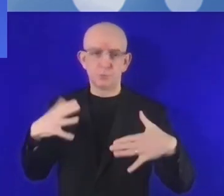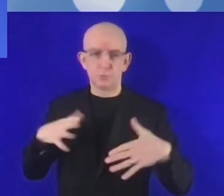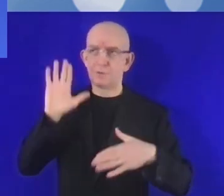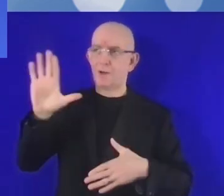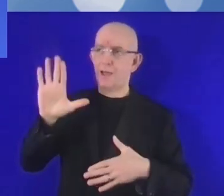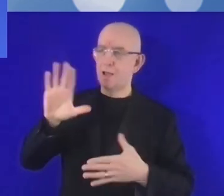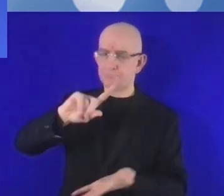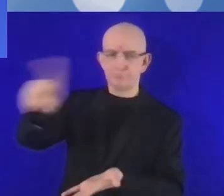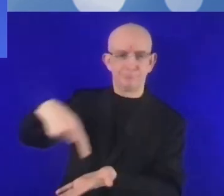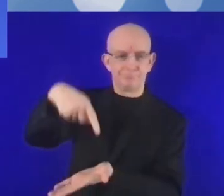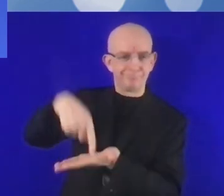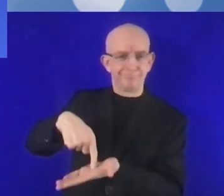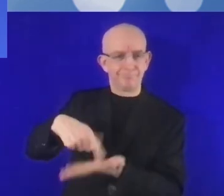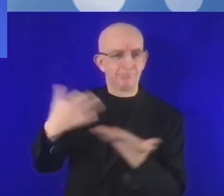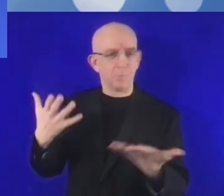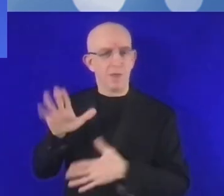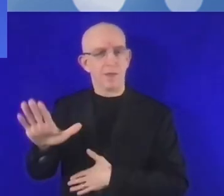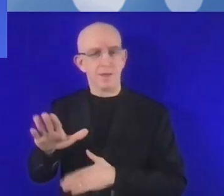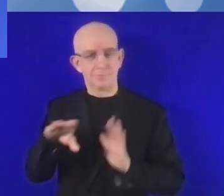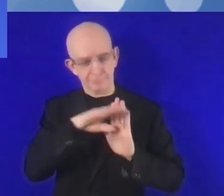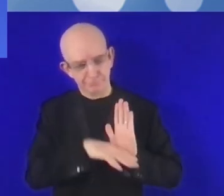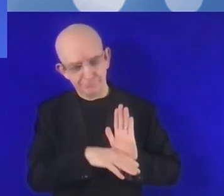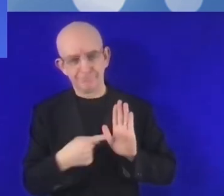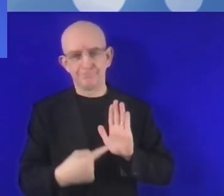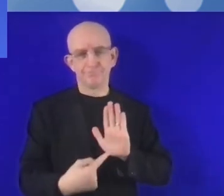4,500 of participants registered online.